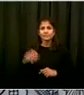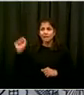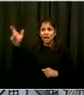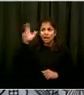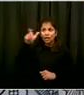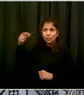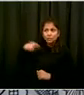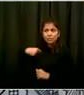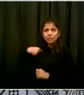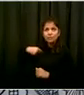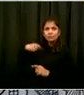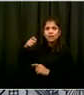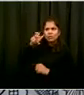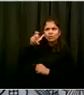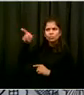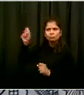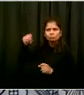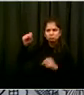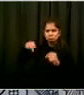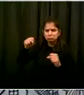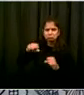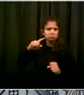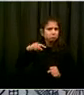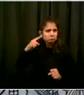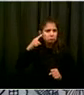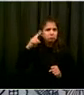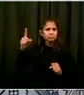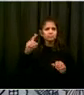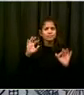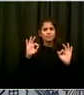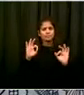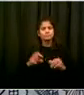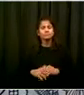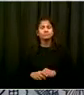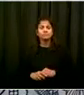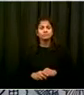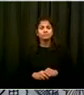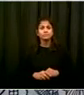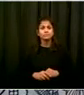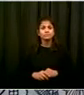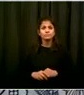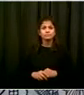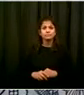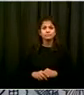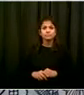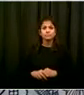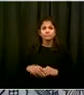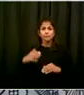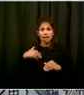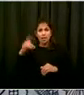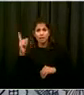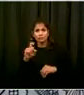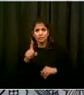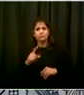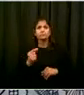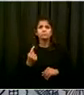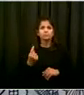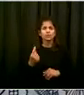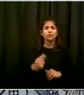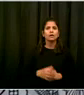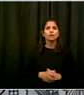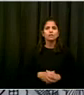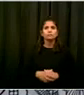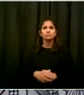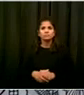Yoav. Okay. I wanted to ask about the, you said last week that